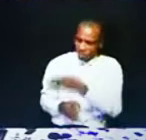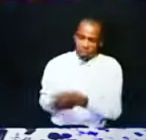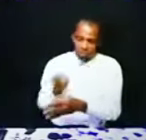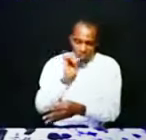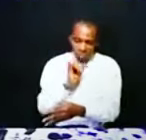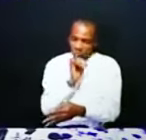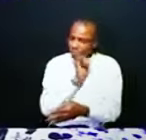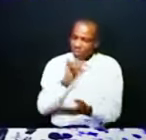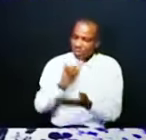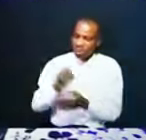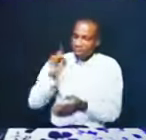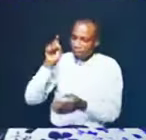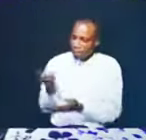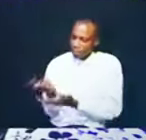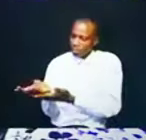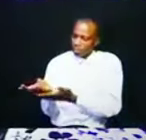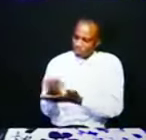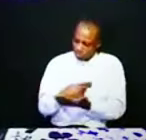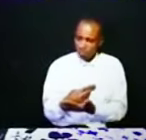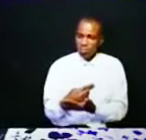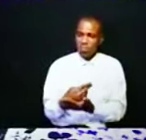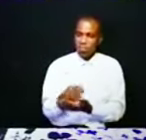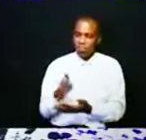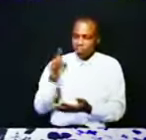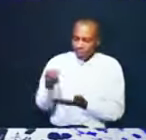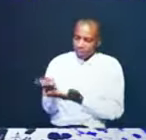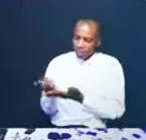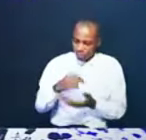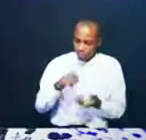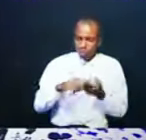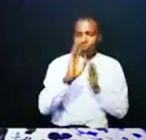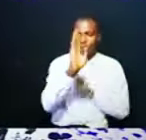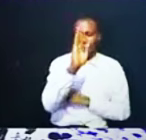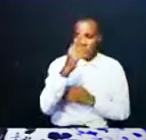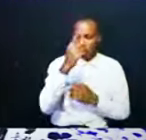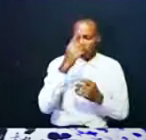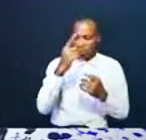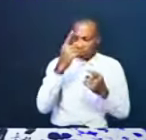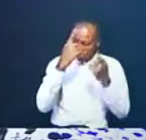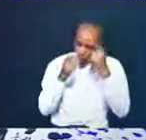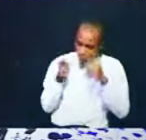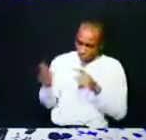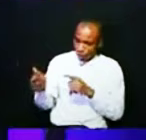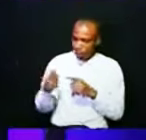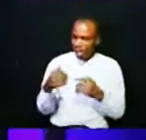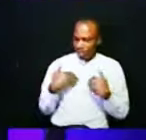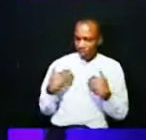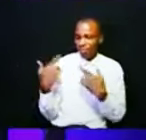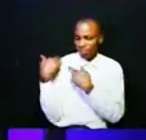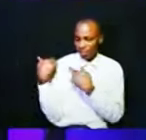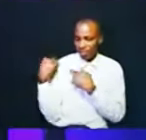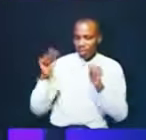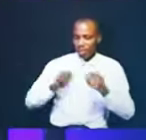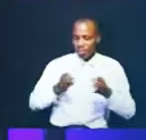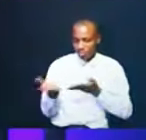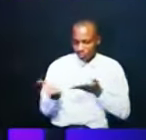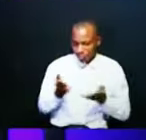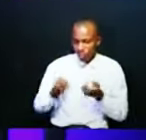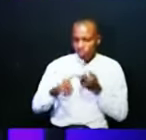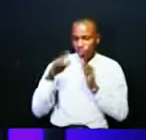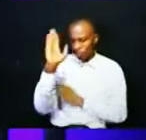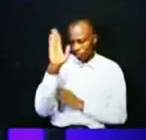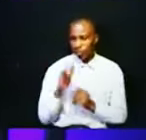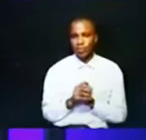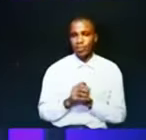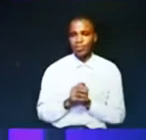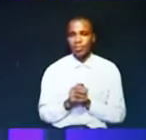worship and all that they had to do for God. Na Malachi odi for no pese osan di won ba bio na o ti sumu ese wo sumu nyankopon ni